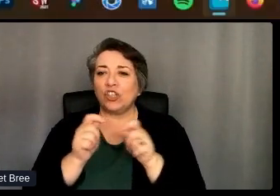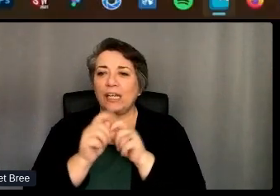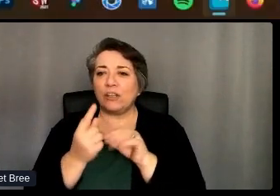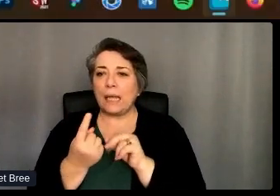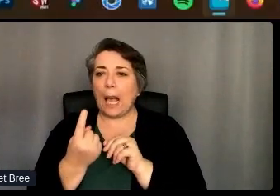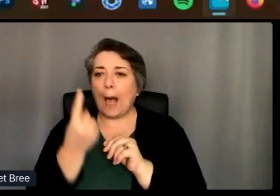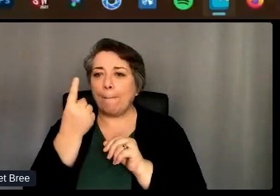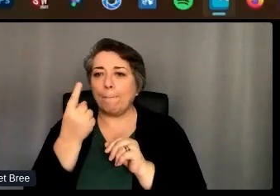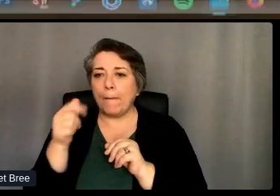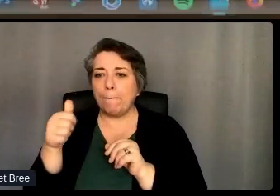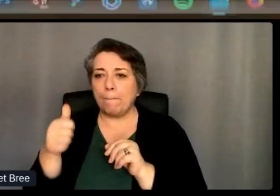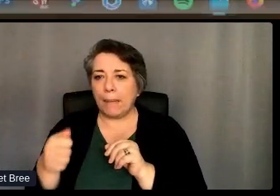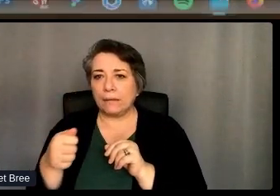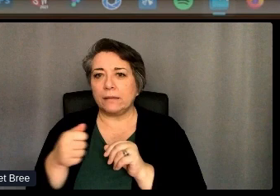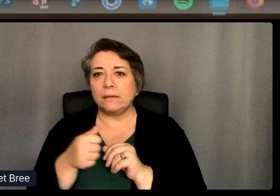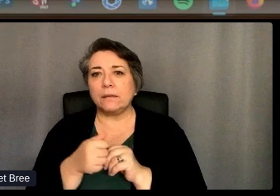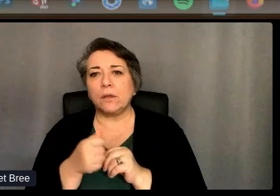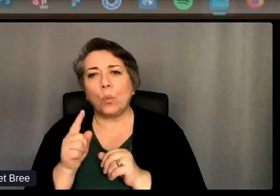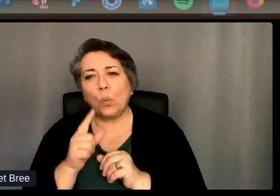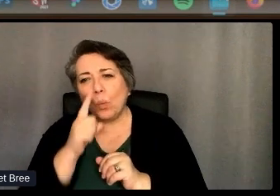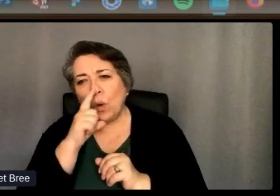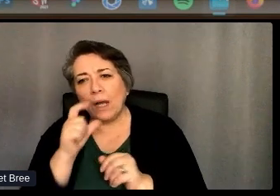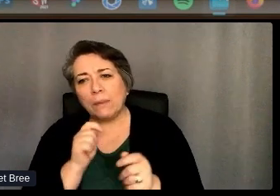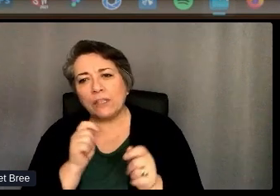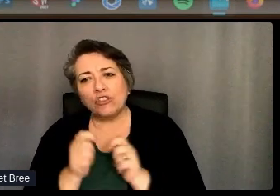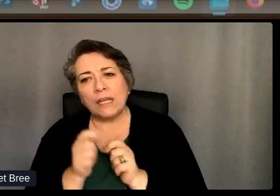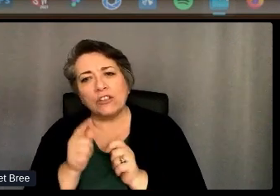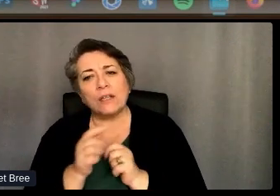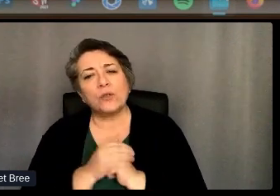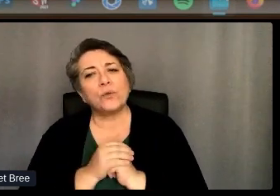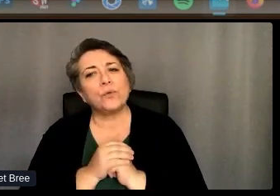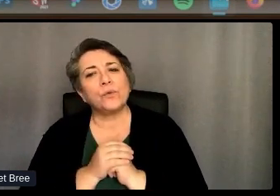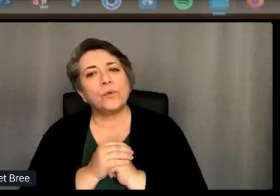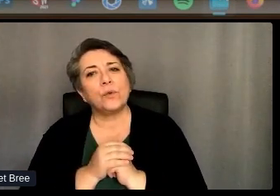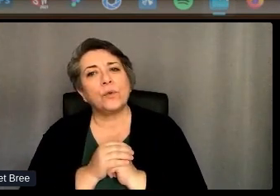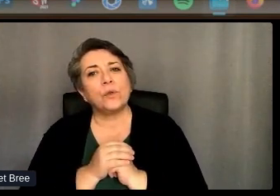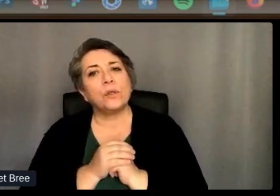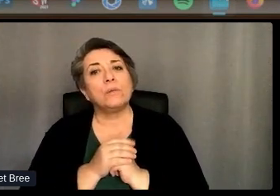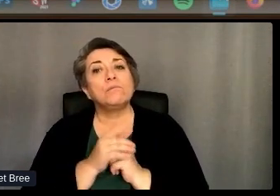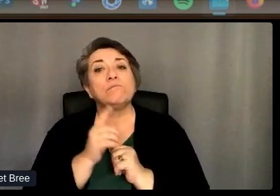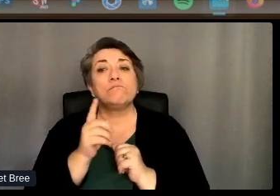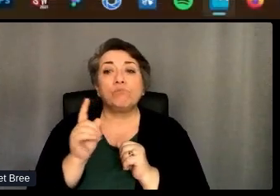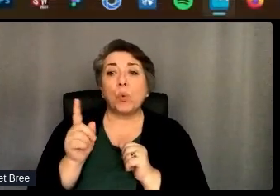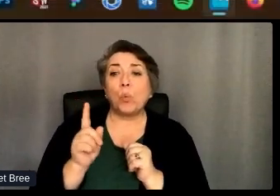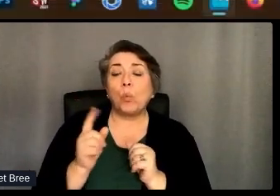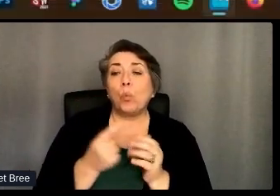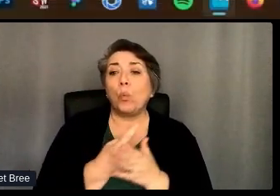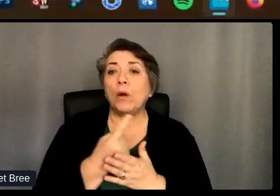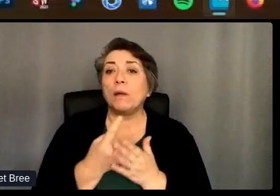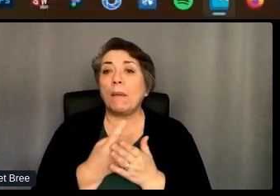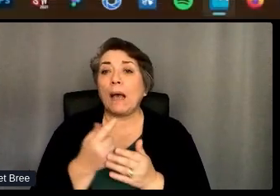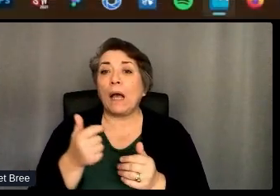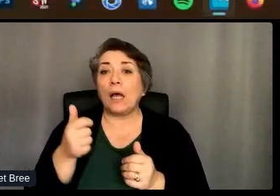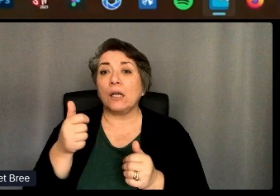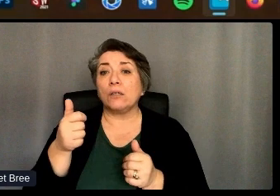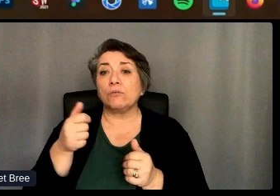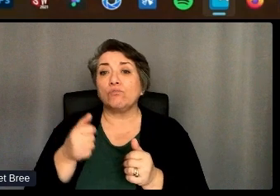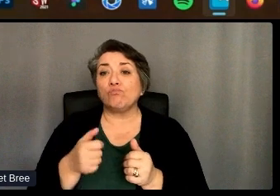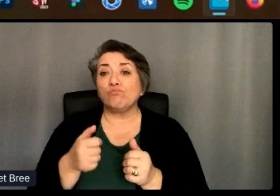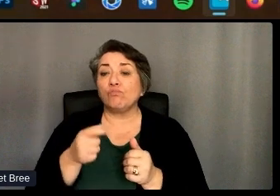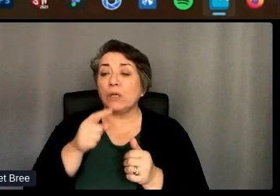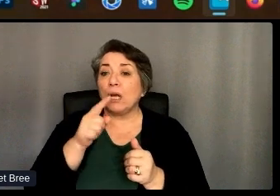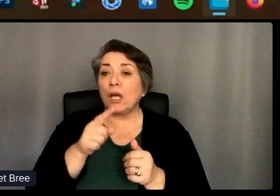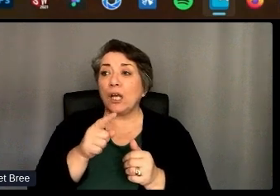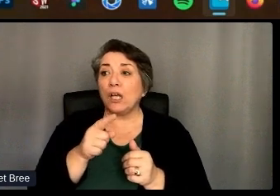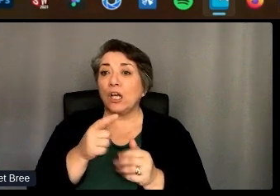have to set there. So we can set a button to be assigned to a window shortcut.